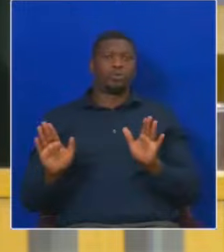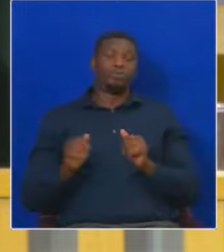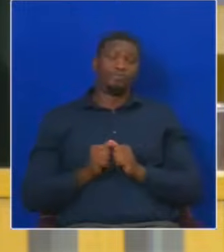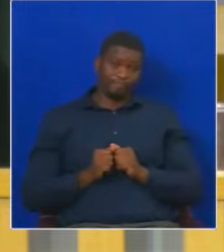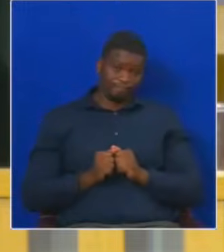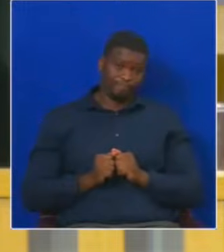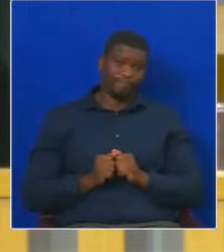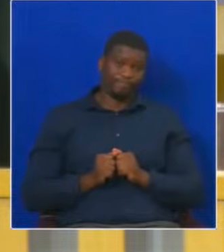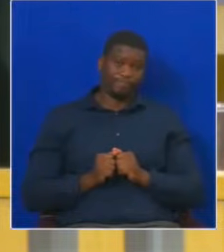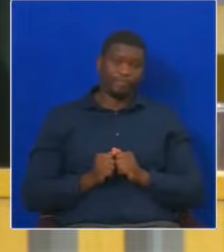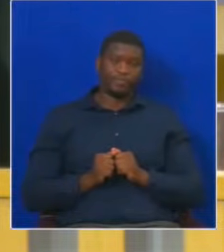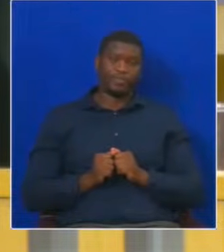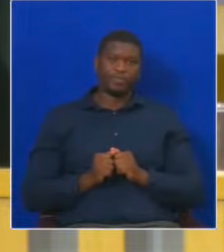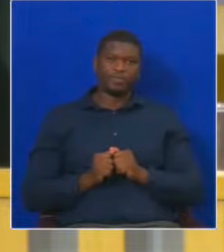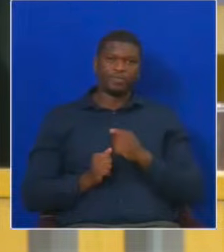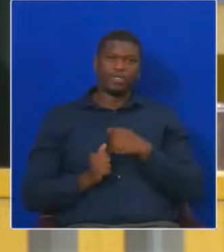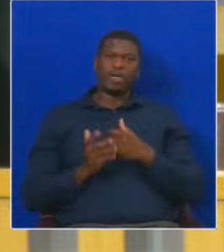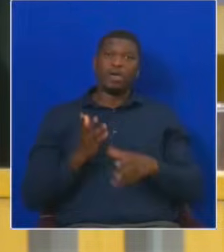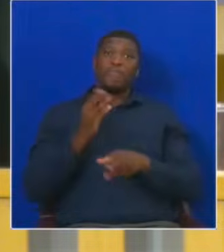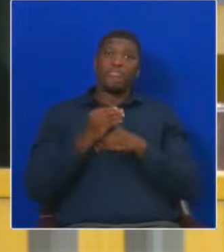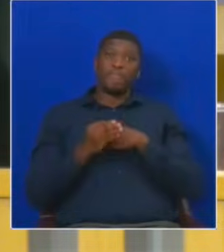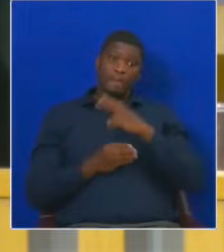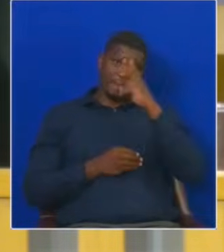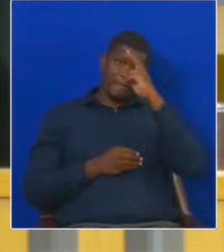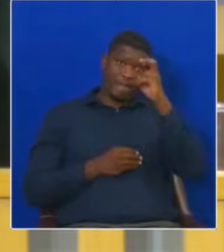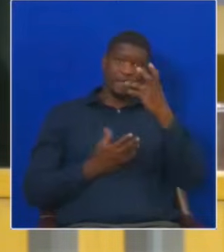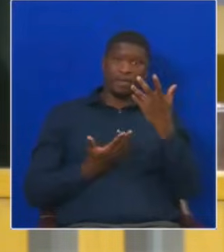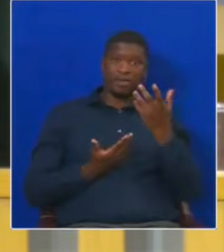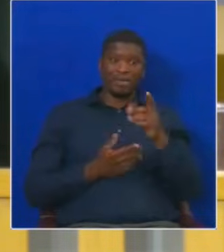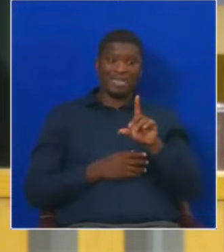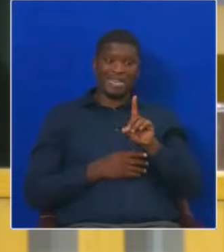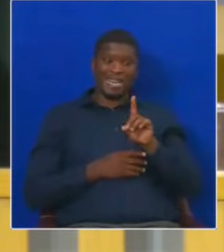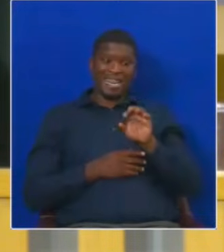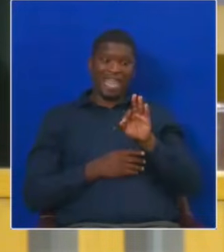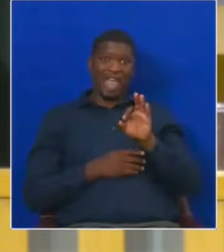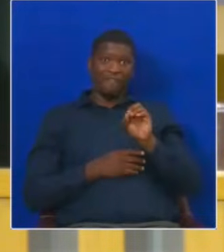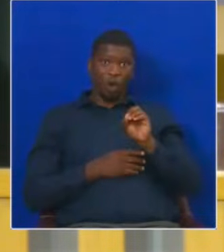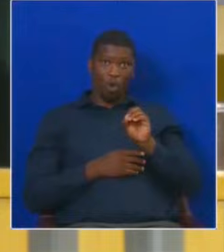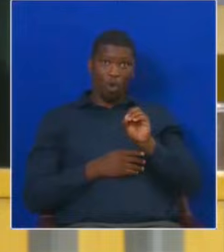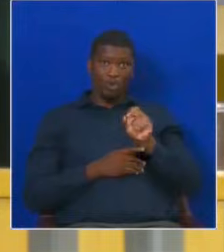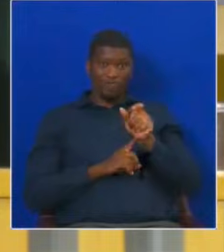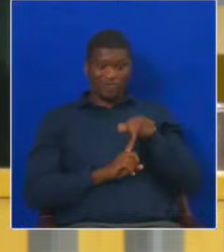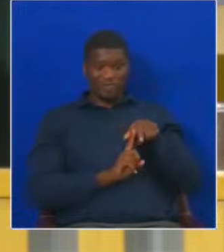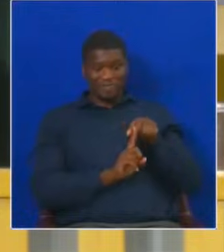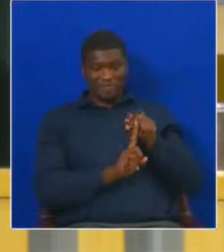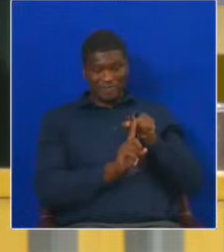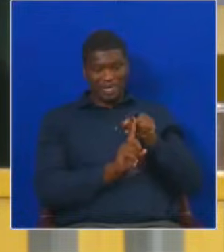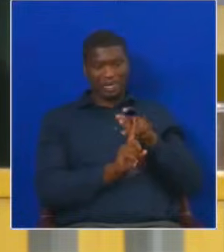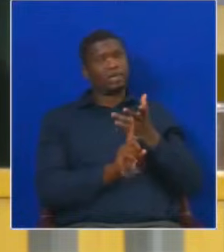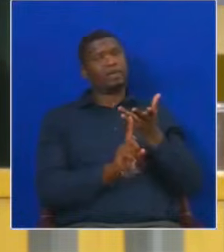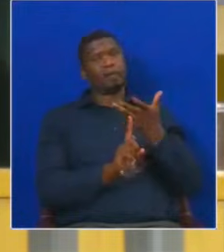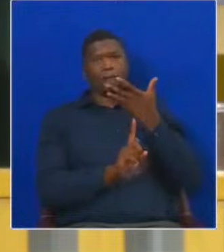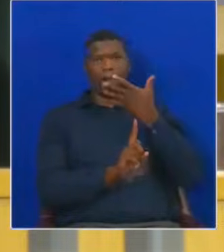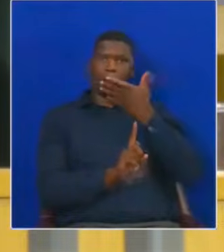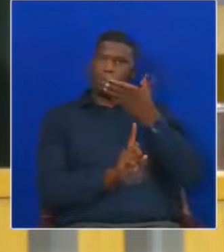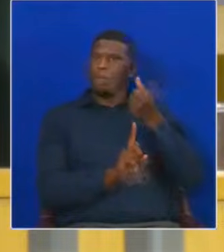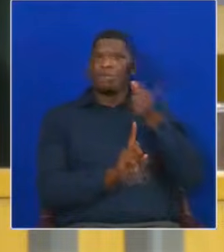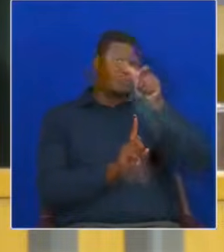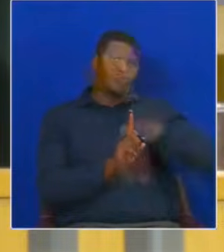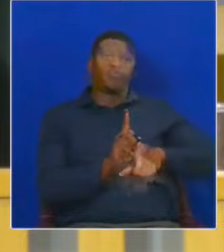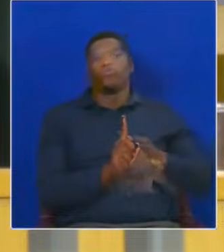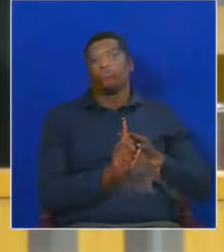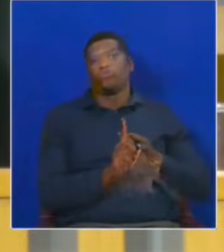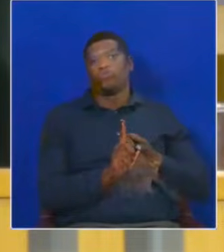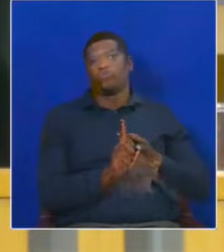the DFO also might be the best candidate to can